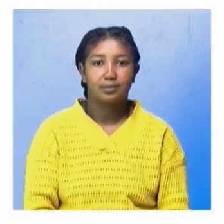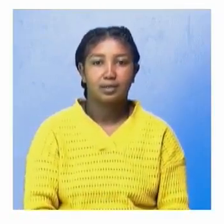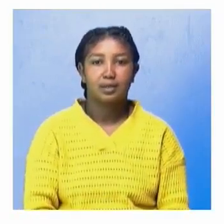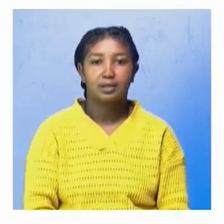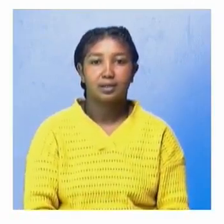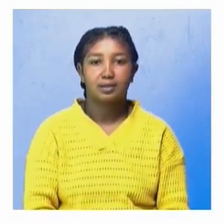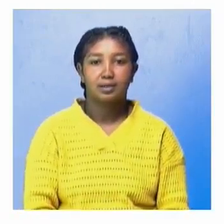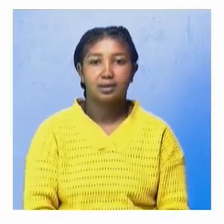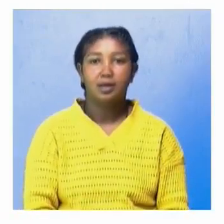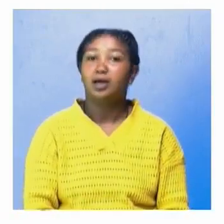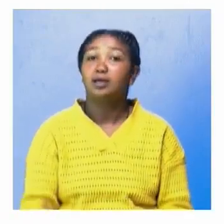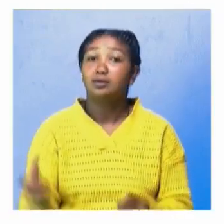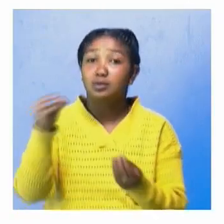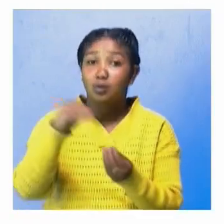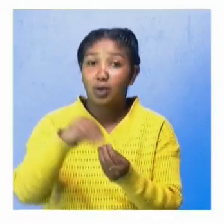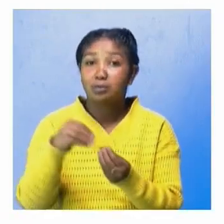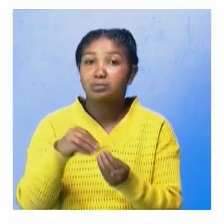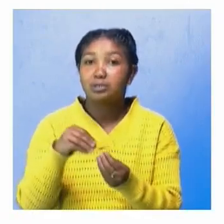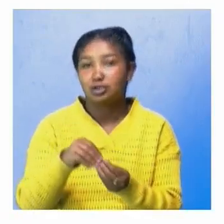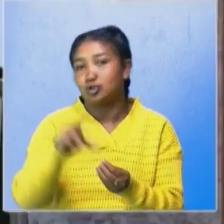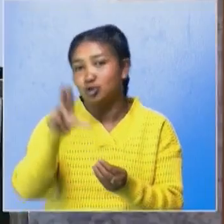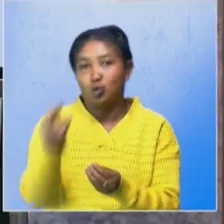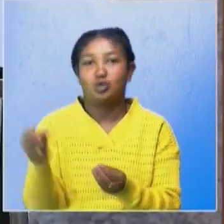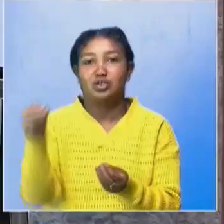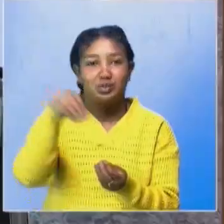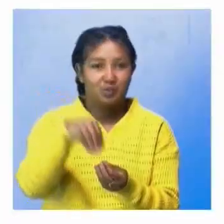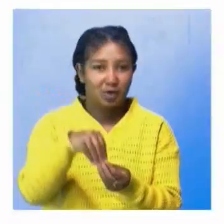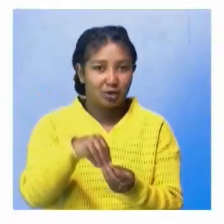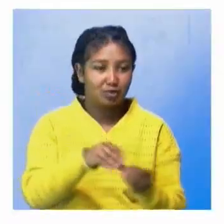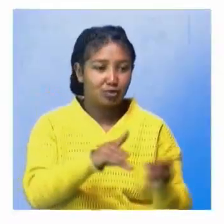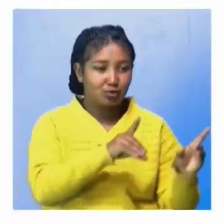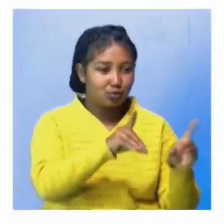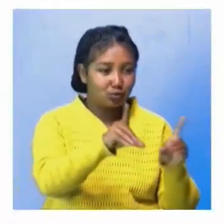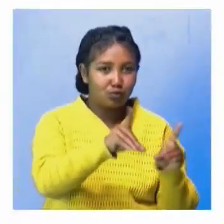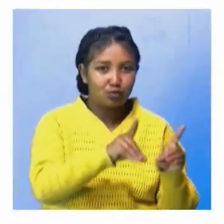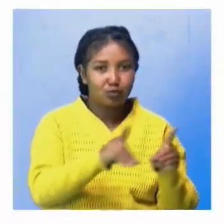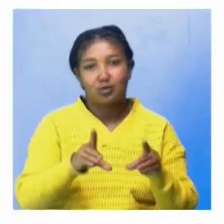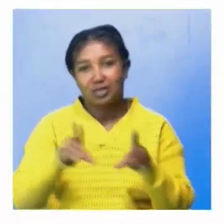And also not.